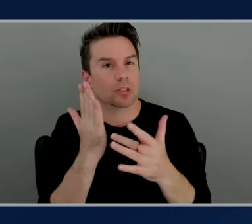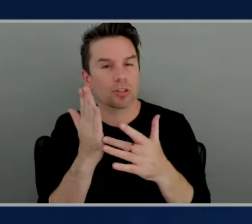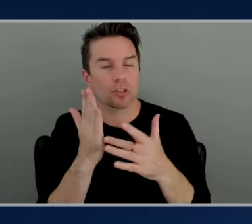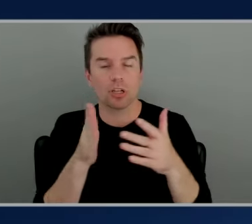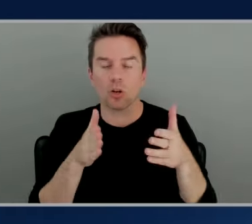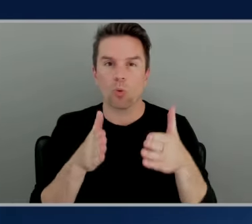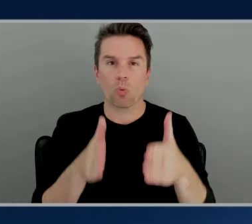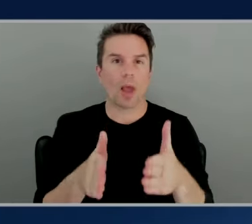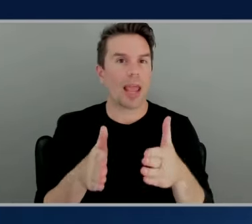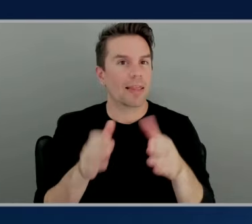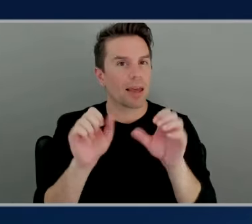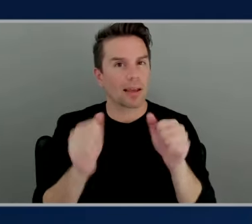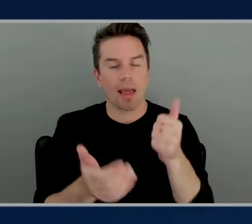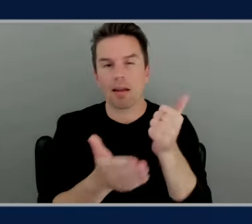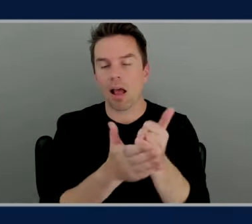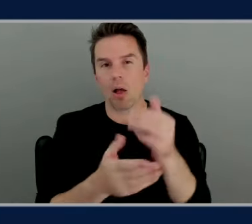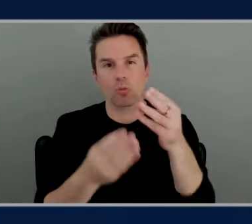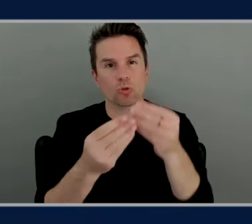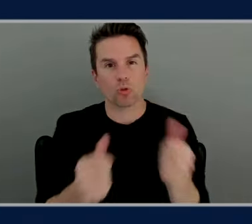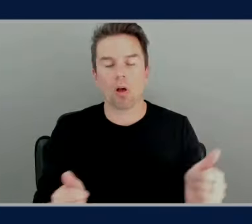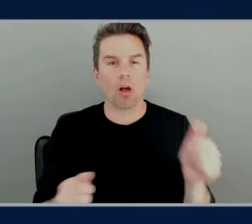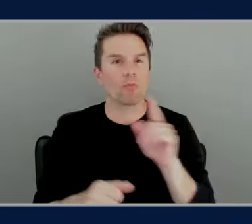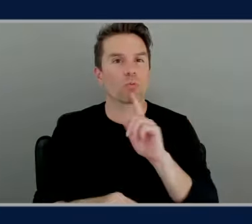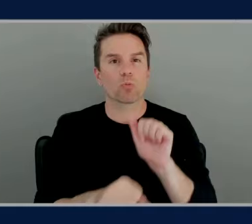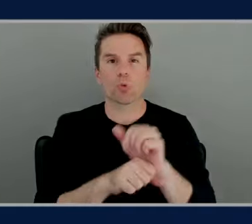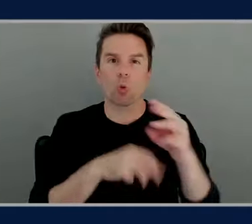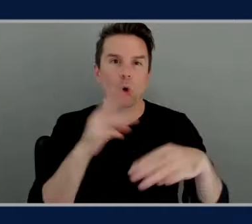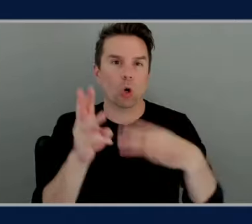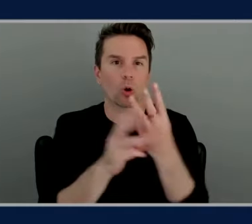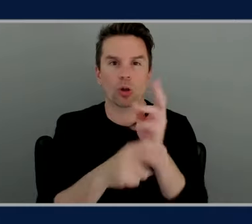world problems. And it raises a question for me.